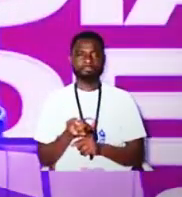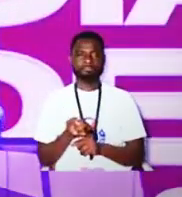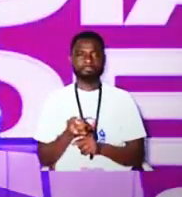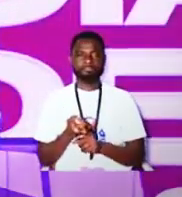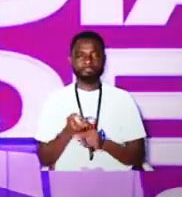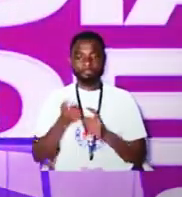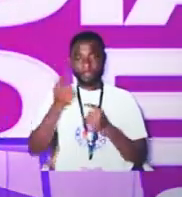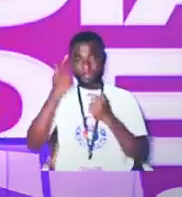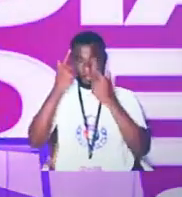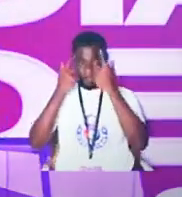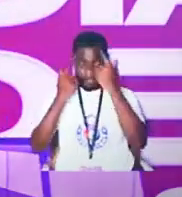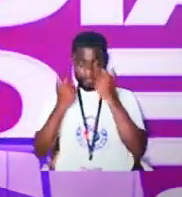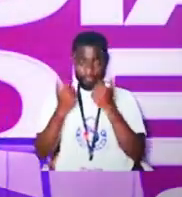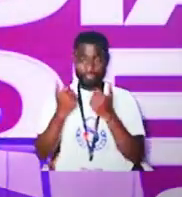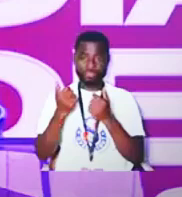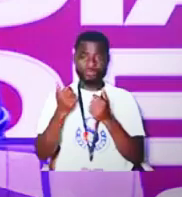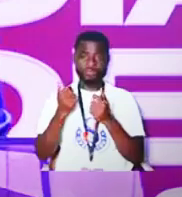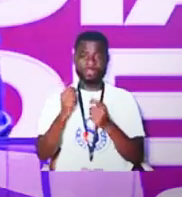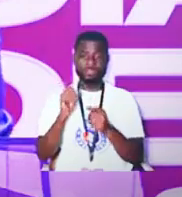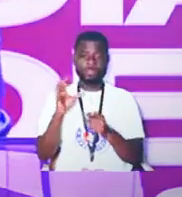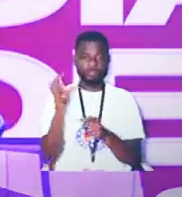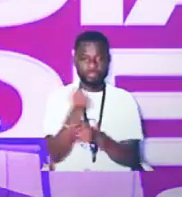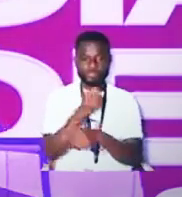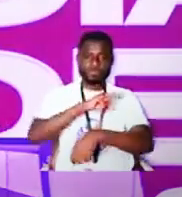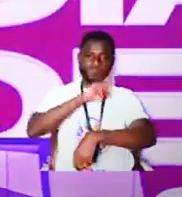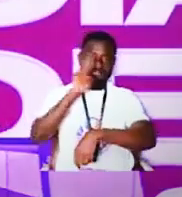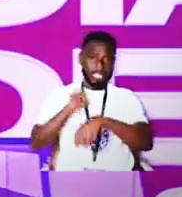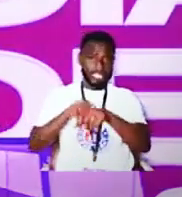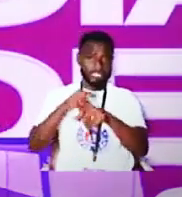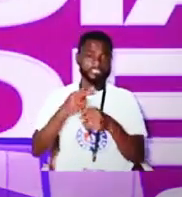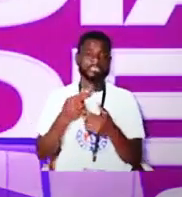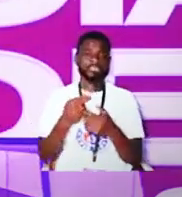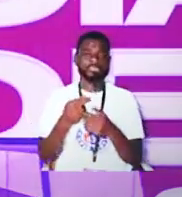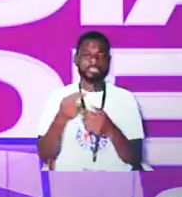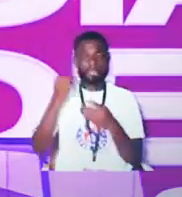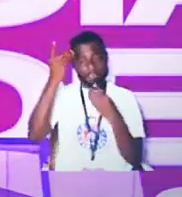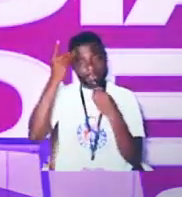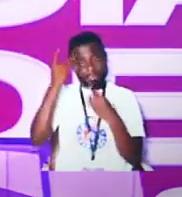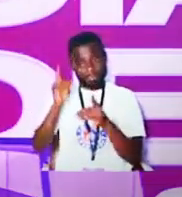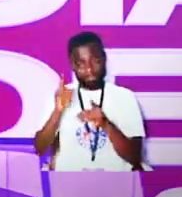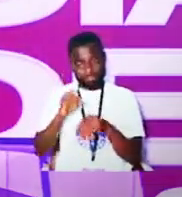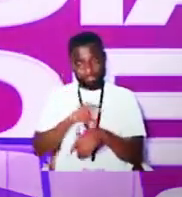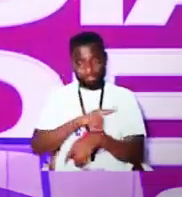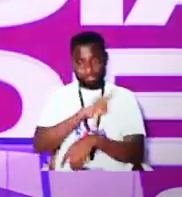because of the possessing the nation's agenda, has decided that she's never going to give a bribe